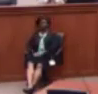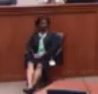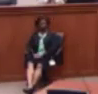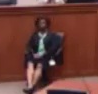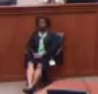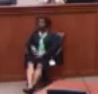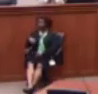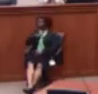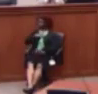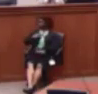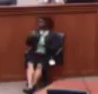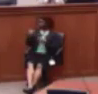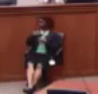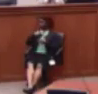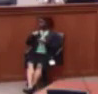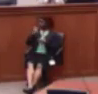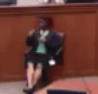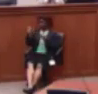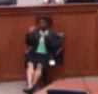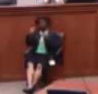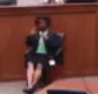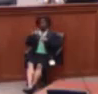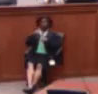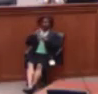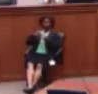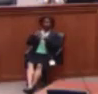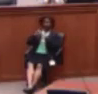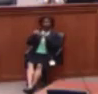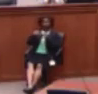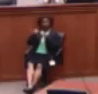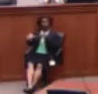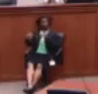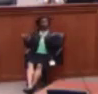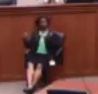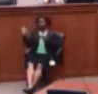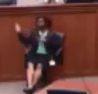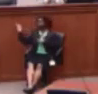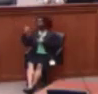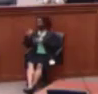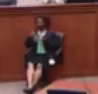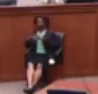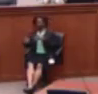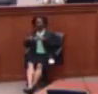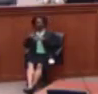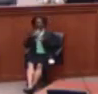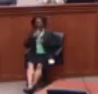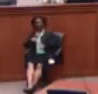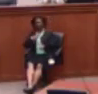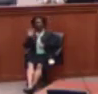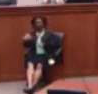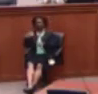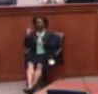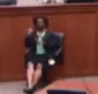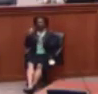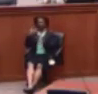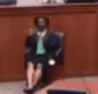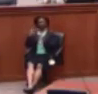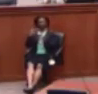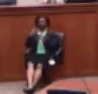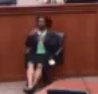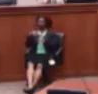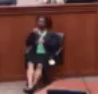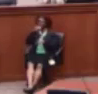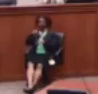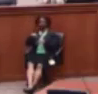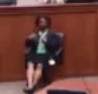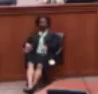Board members, do you have any questions or comments on this item? Just one quick comment to say that I'm really glad this program is expanding the way that it's expanding.